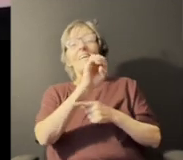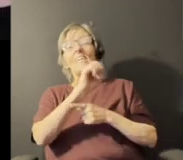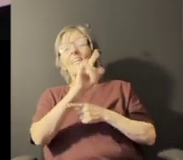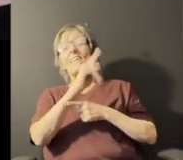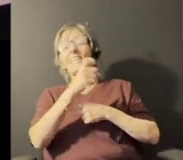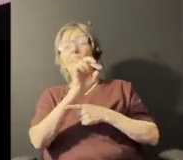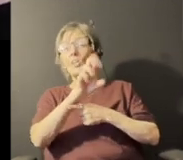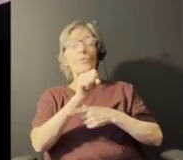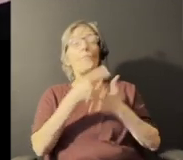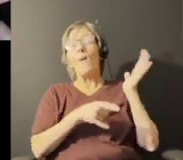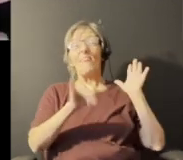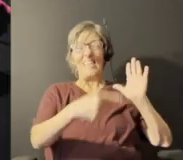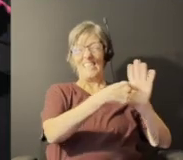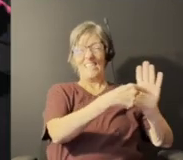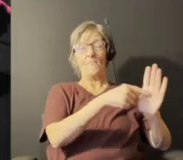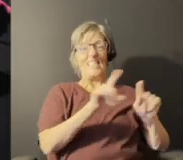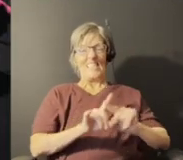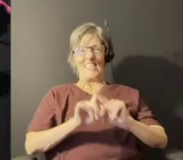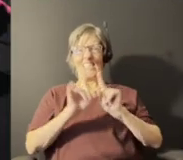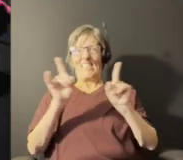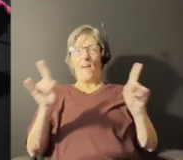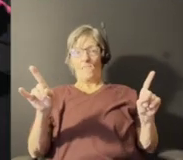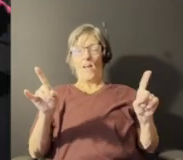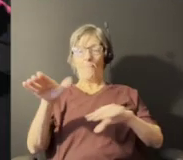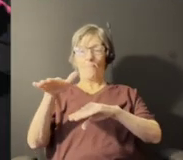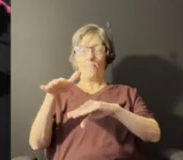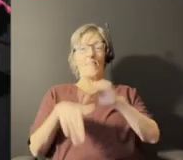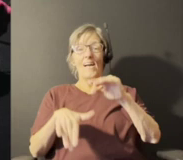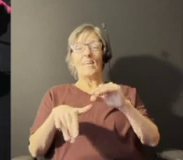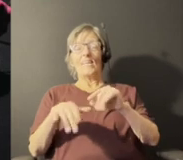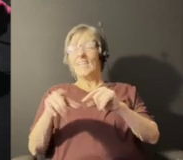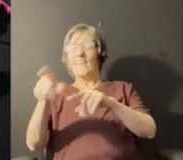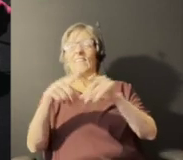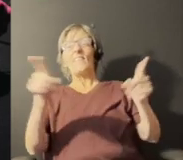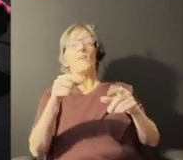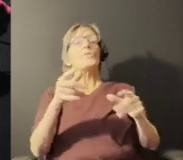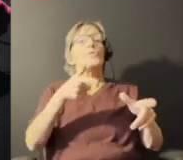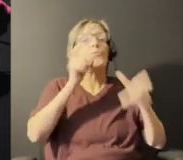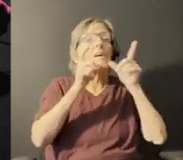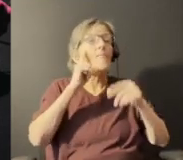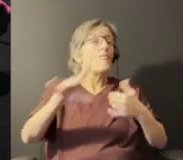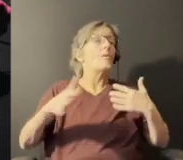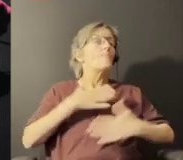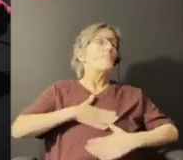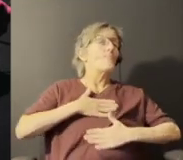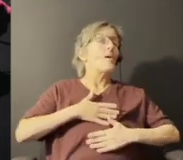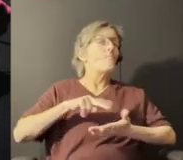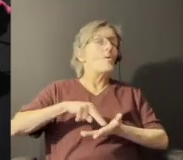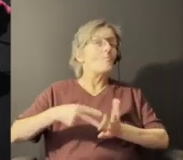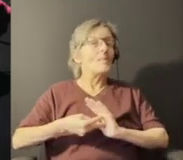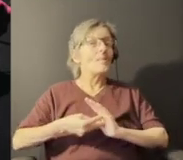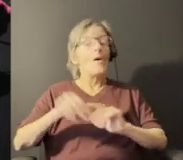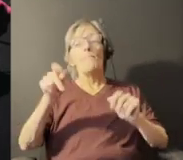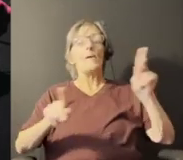so the elixirs are actually different beverages for hydration purposes